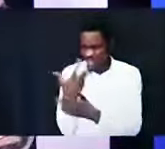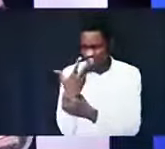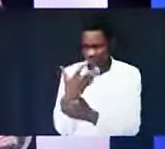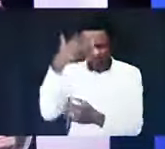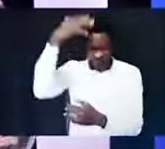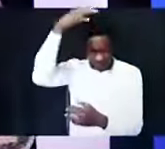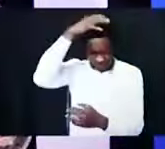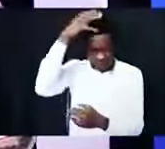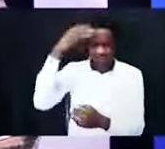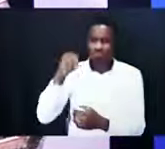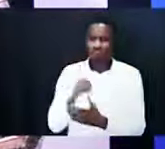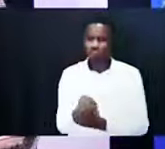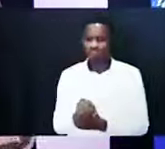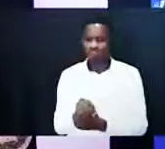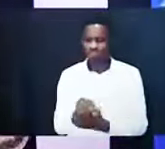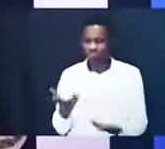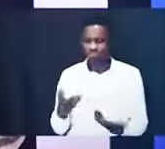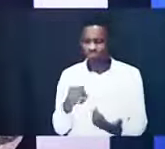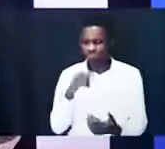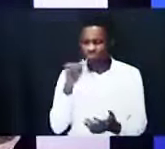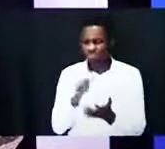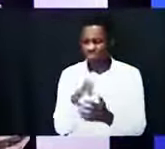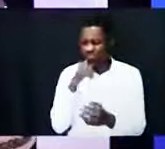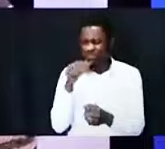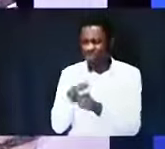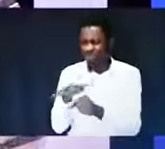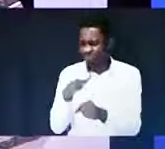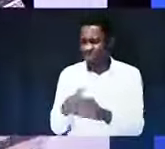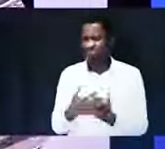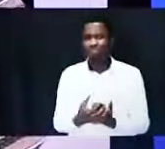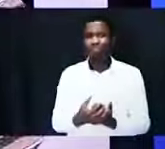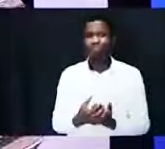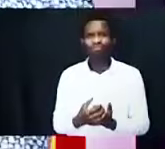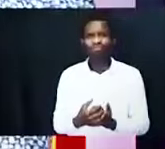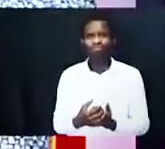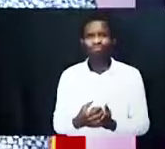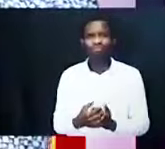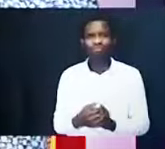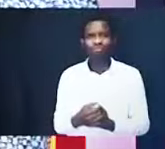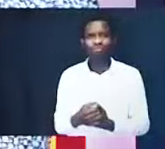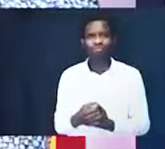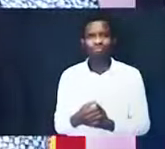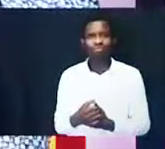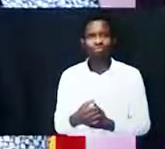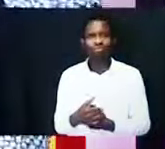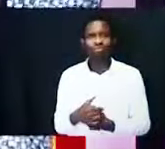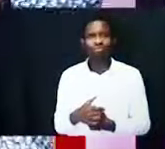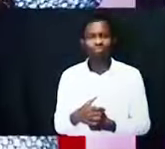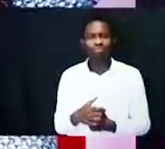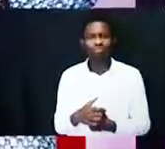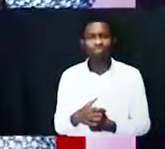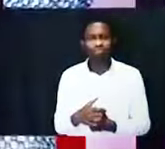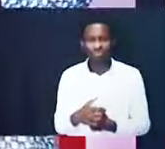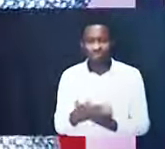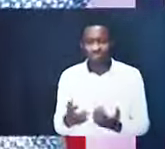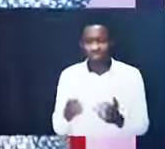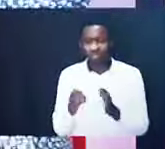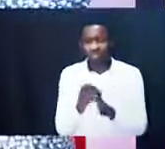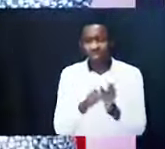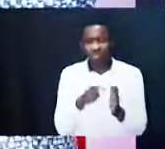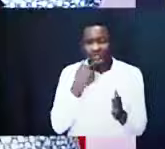See, but that is not enough. So, yes, listen. Scripture reveals that he was also a man of prayer and